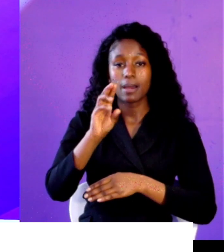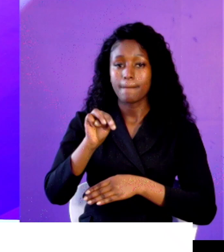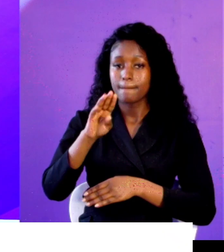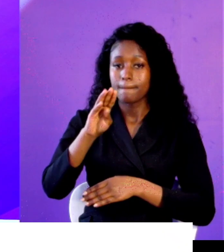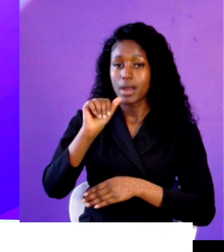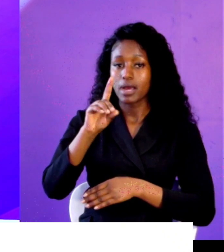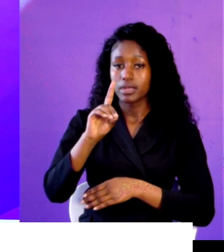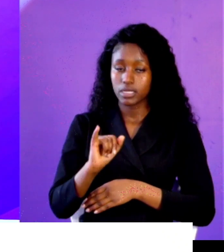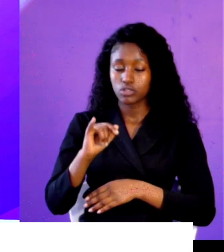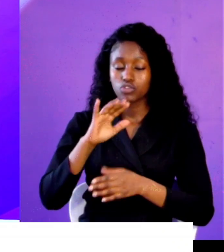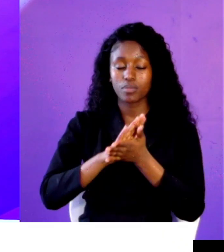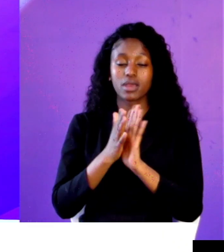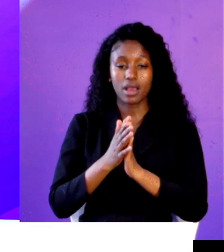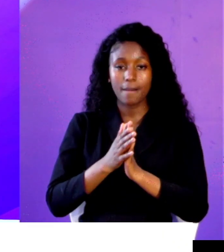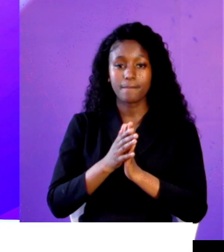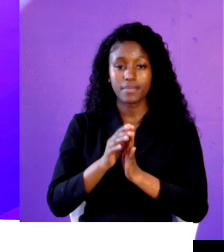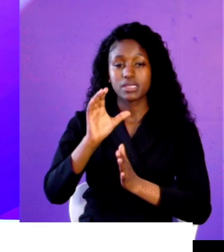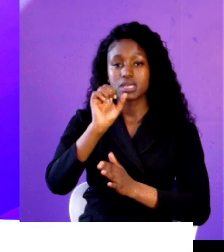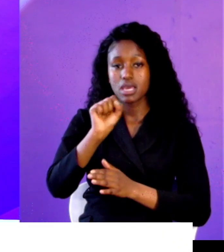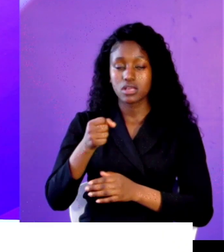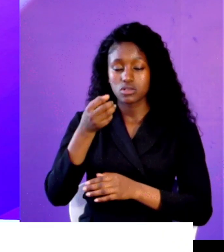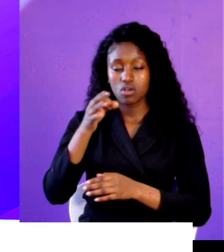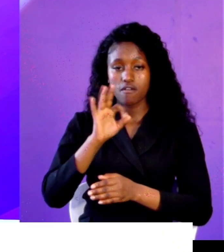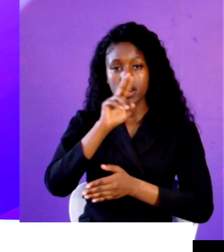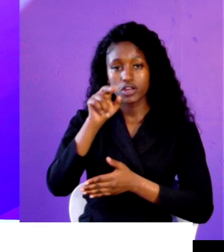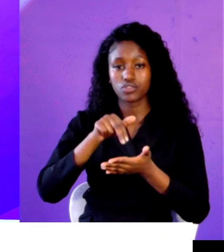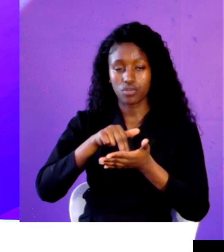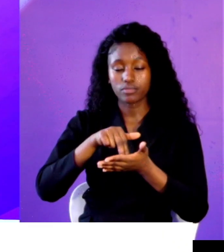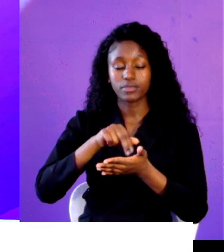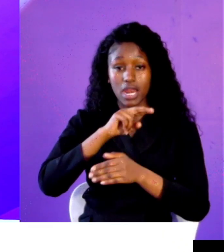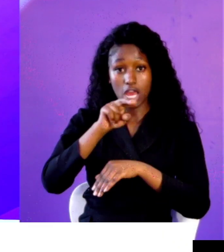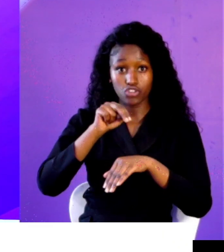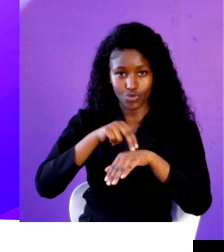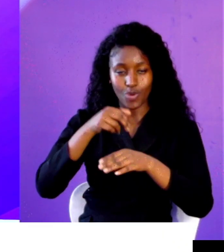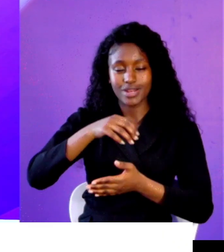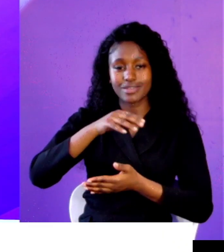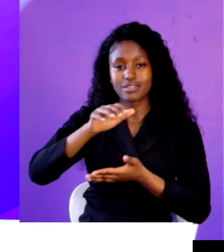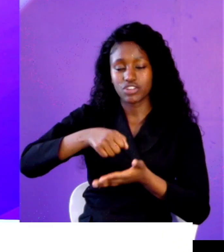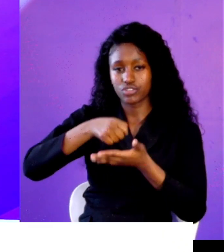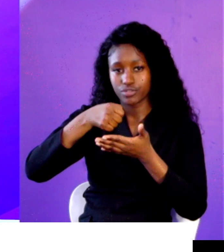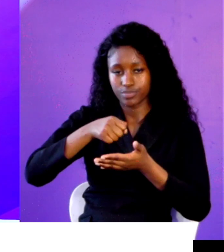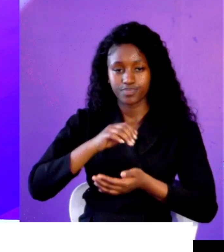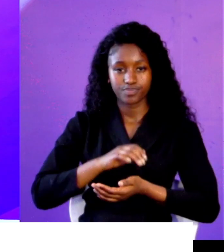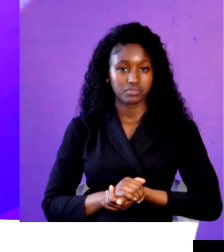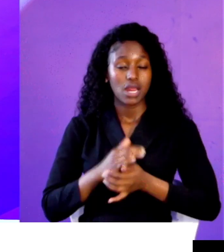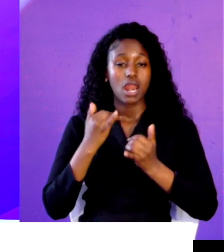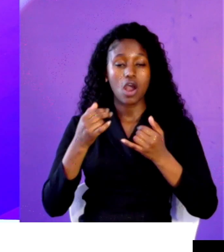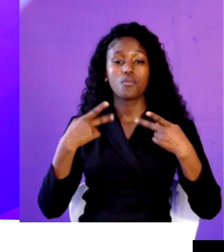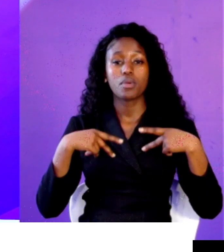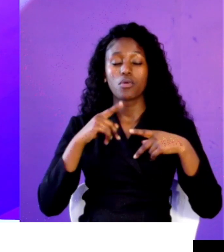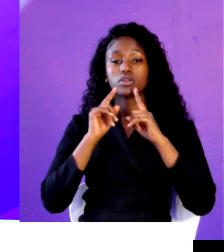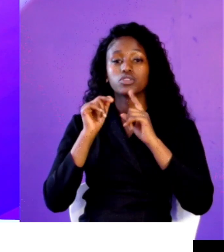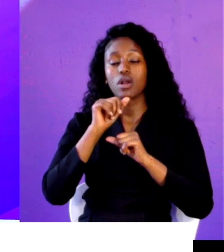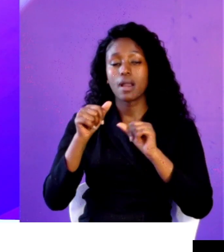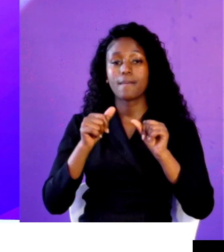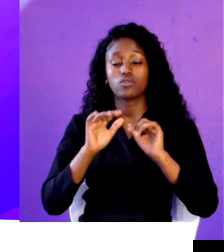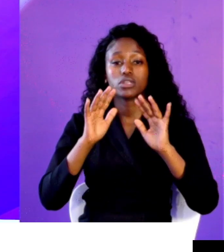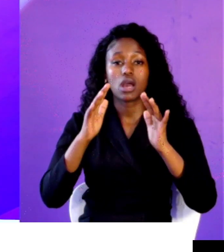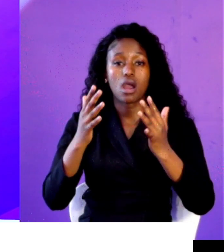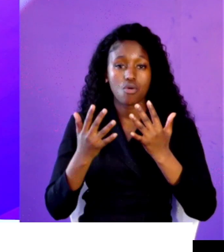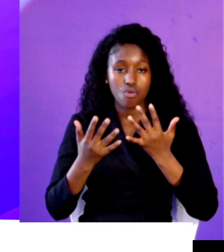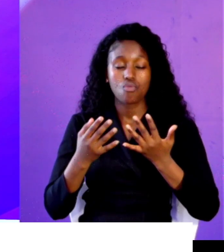for National Treasury. The group praised Kipchumba's commitment to disability advocacy